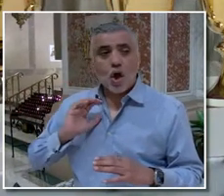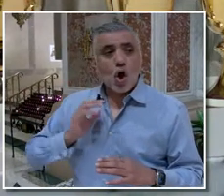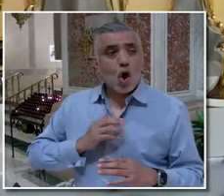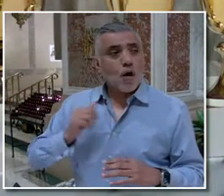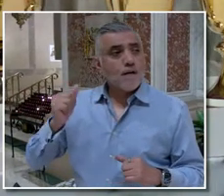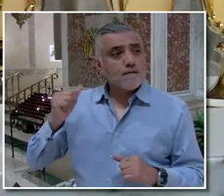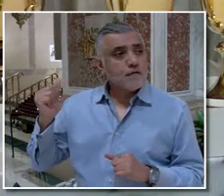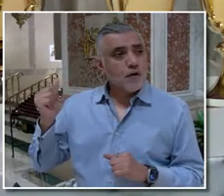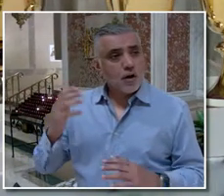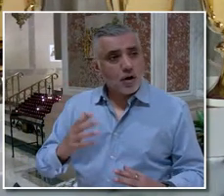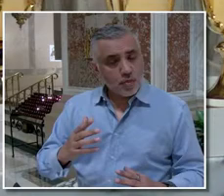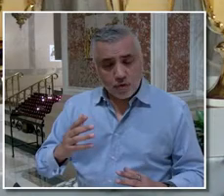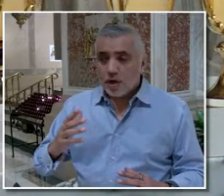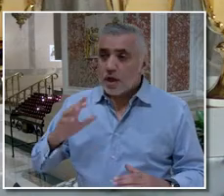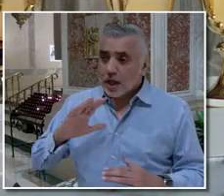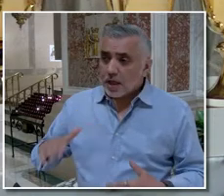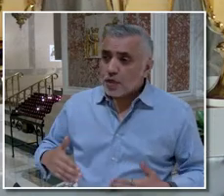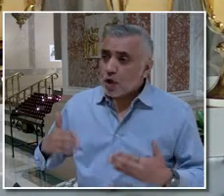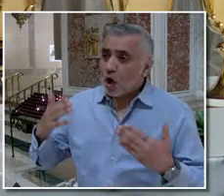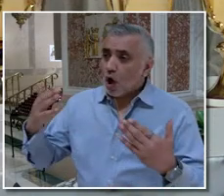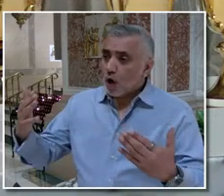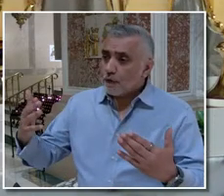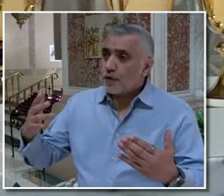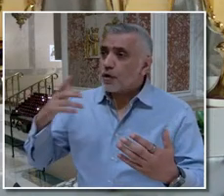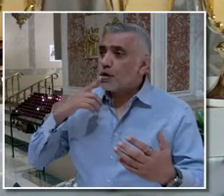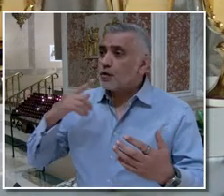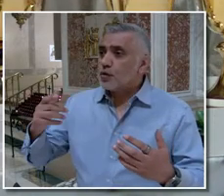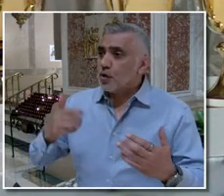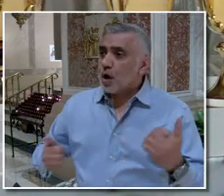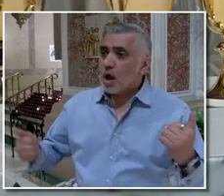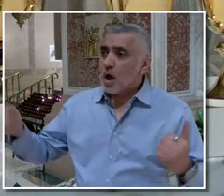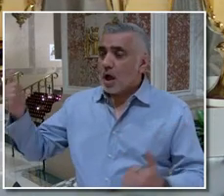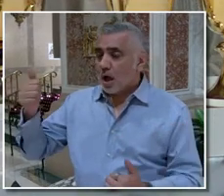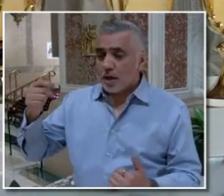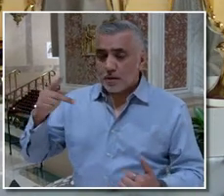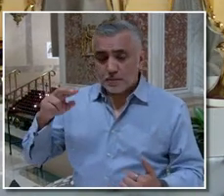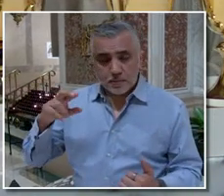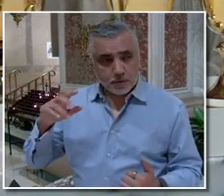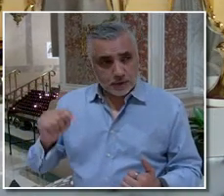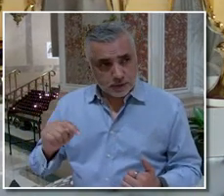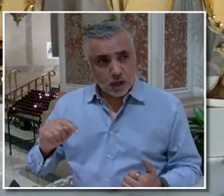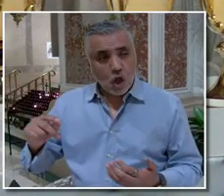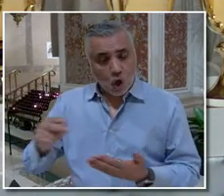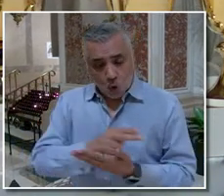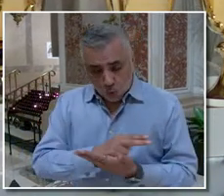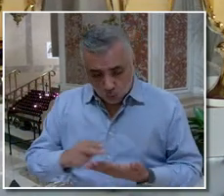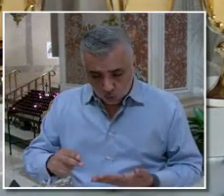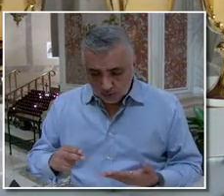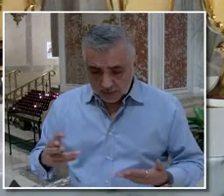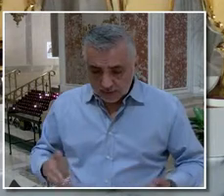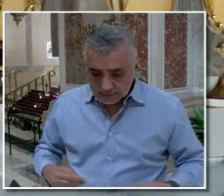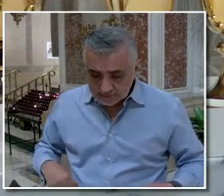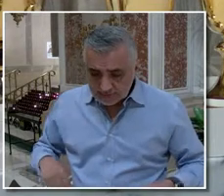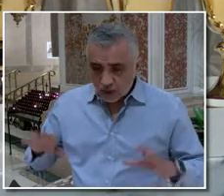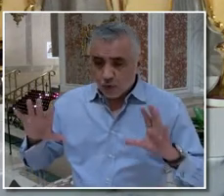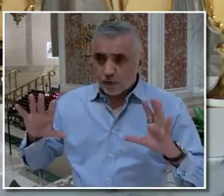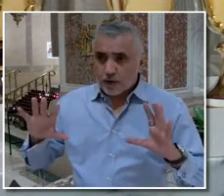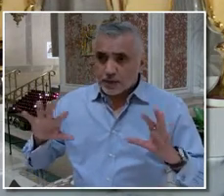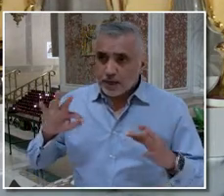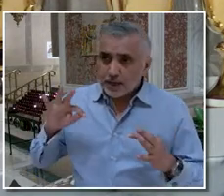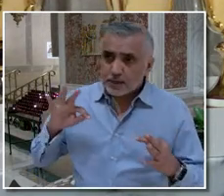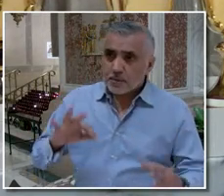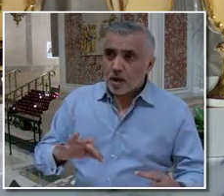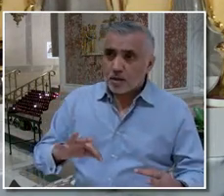father in faith, and the offering of your high priest Melchizedek, a holy sacrifice, a